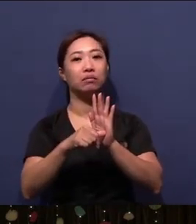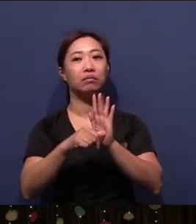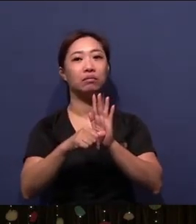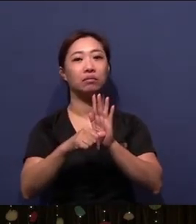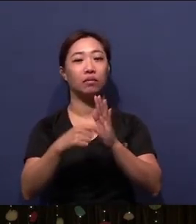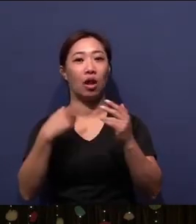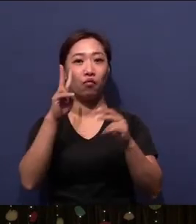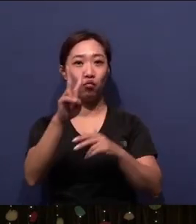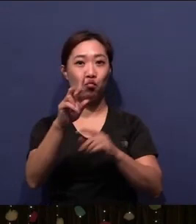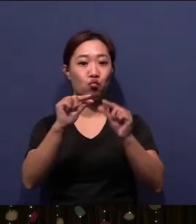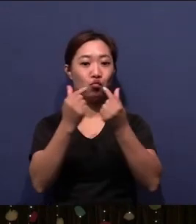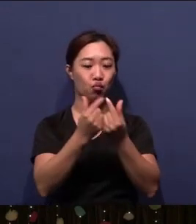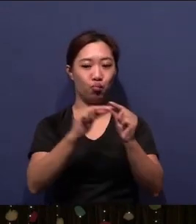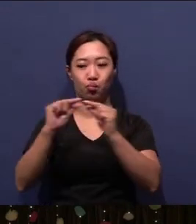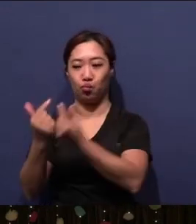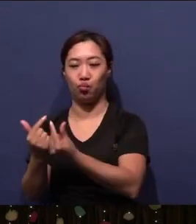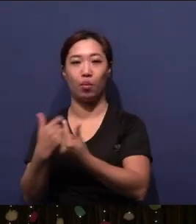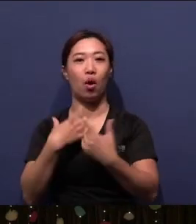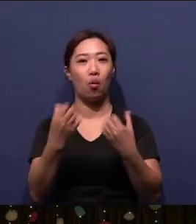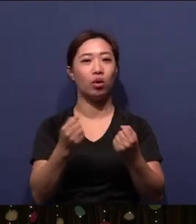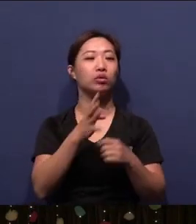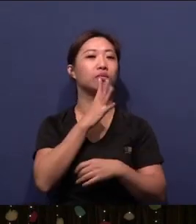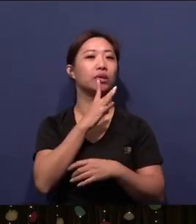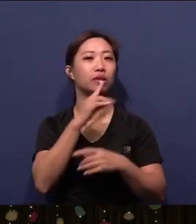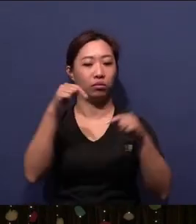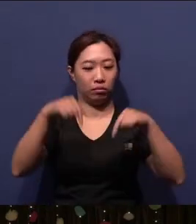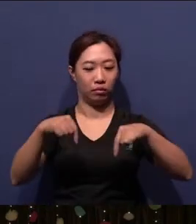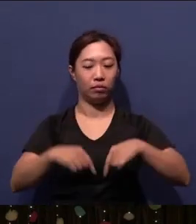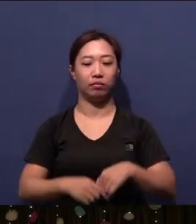there are two groups of people that I want to speak to this afternoon.